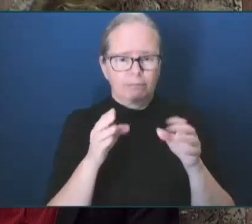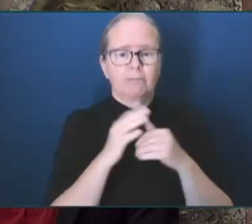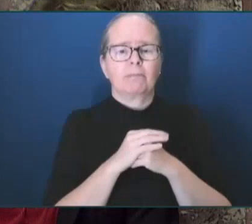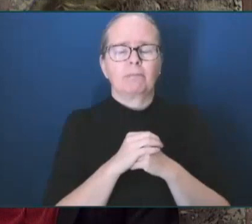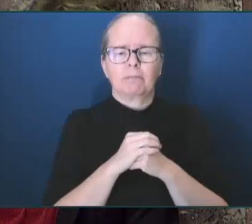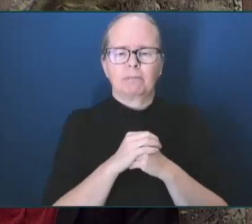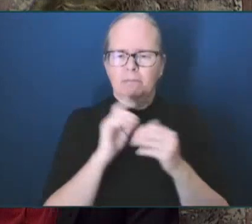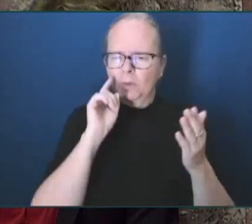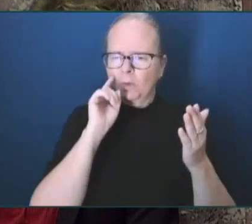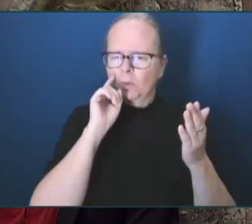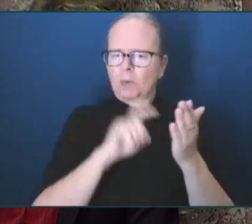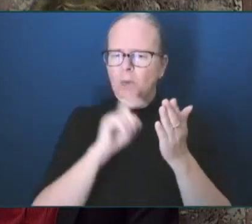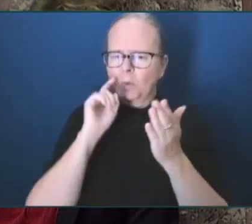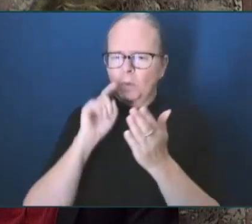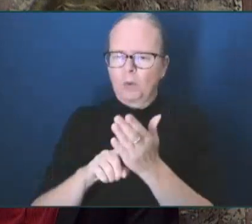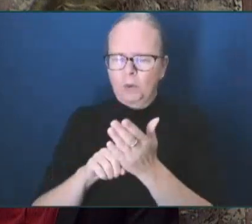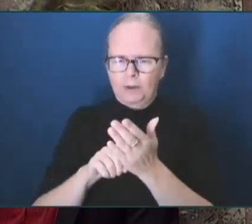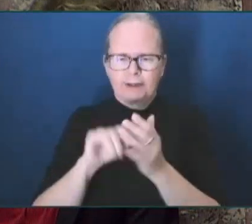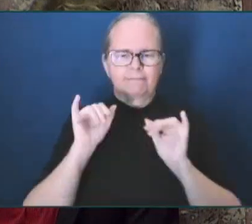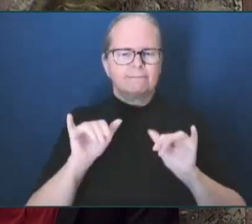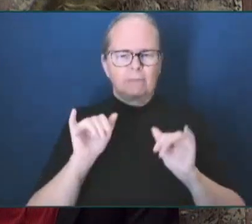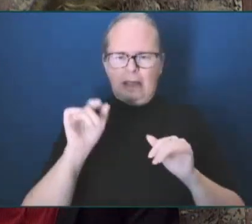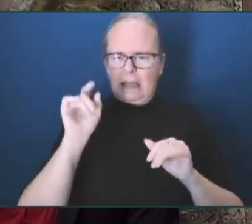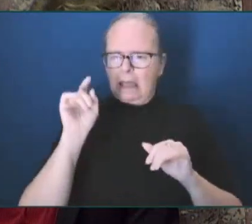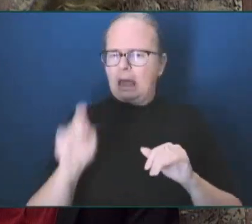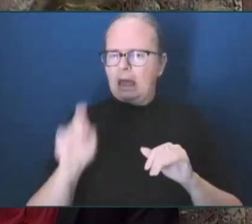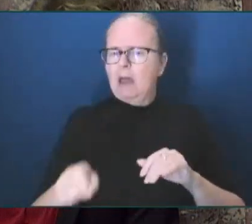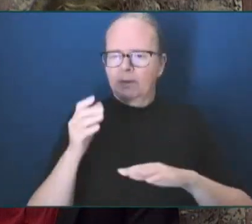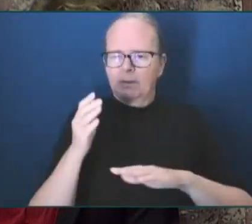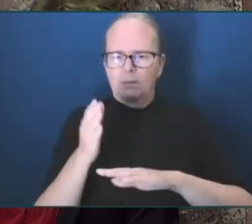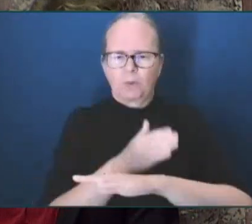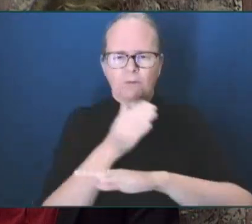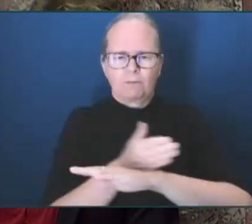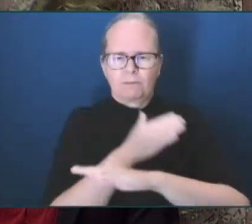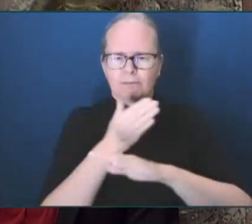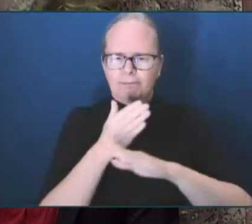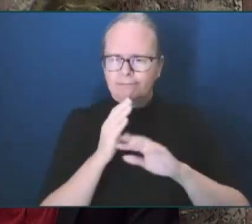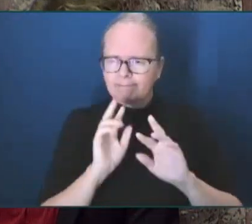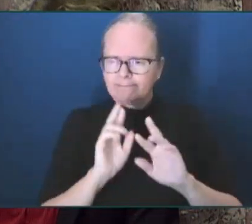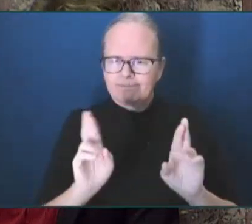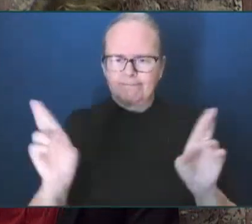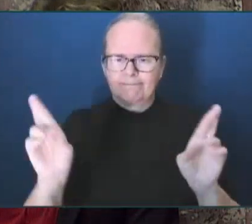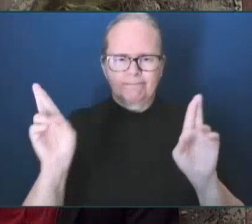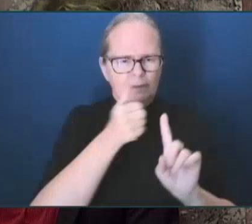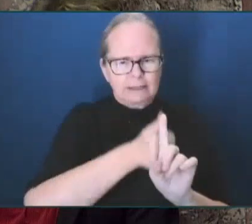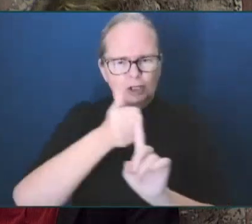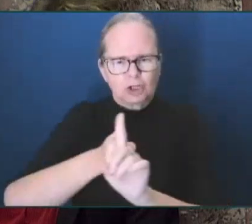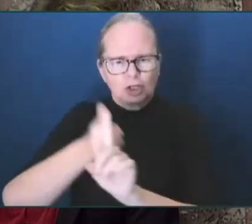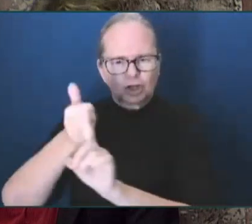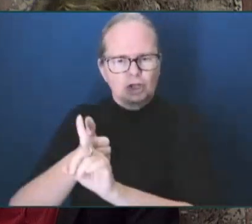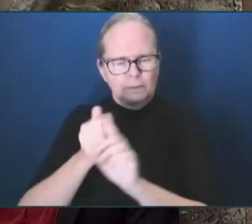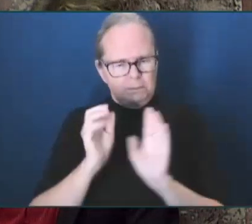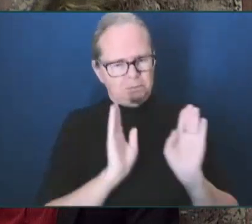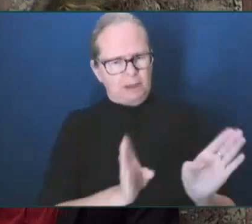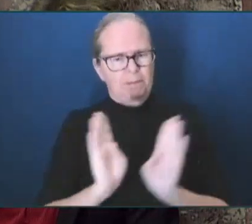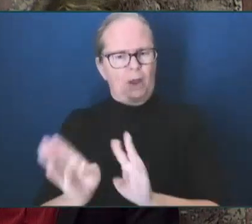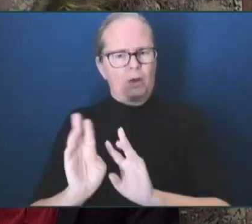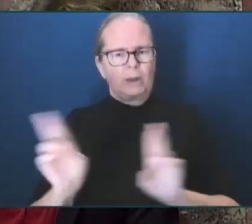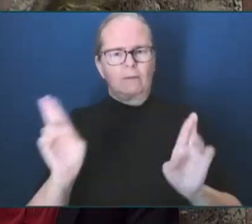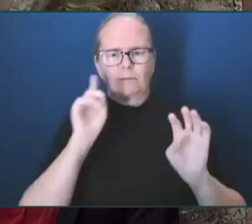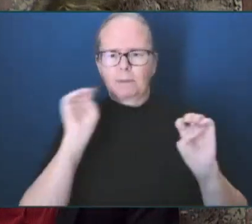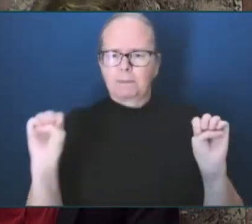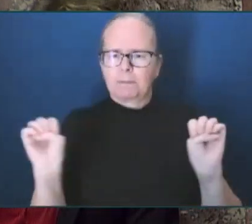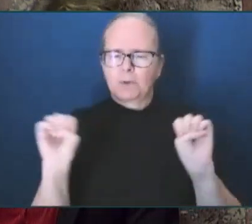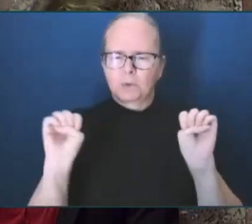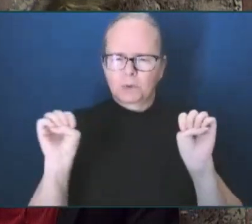healthcare facility for what is expected to be, because of what's happened, for example, in the Southern Hemisphere, a more challenging